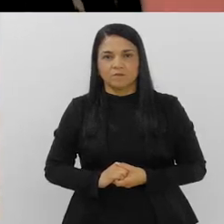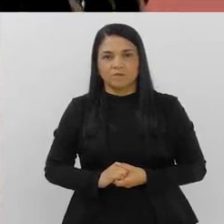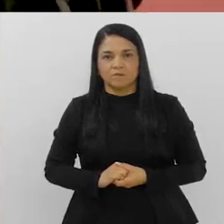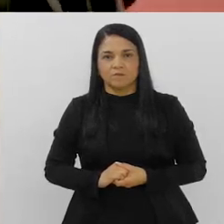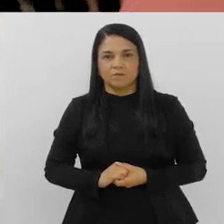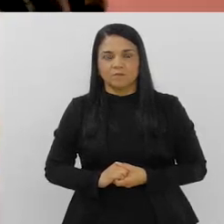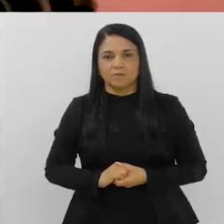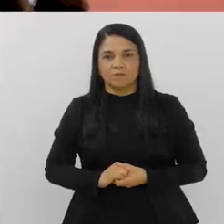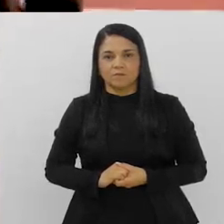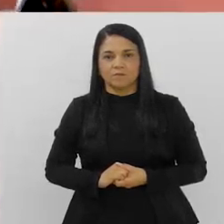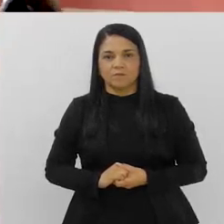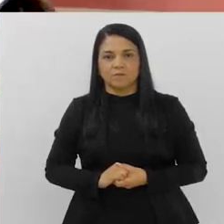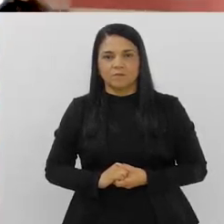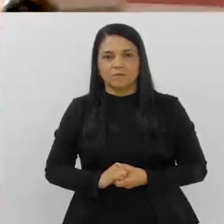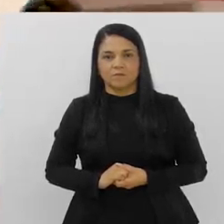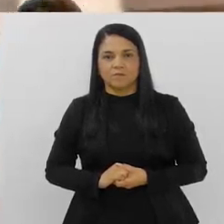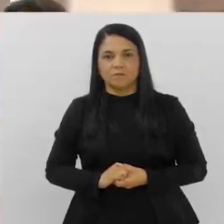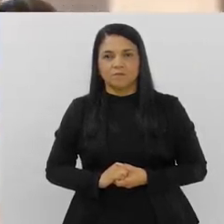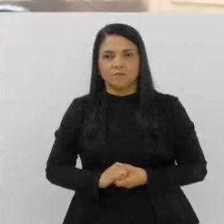the